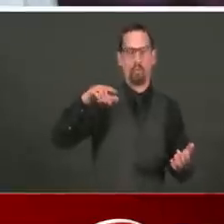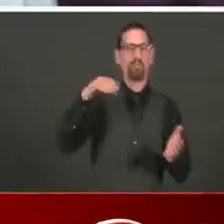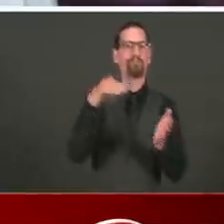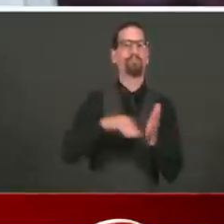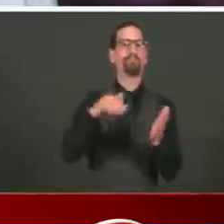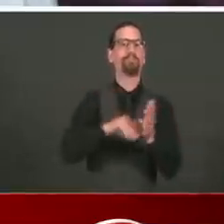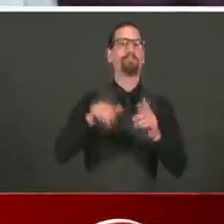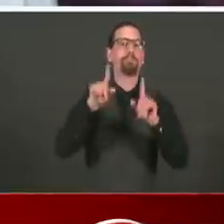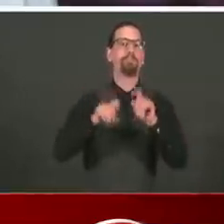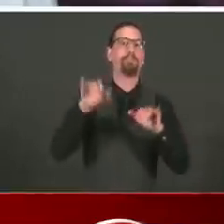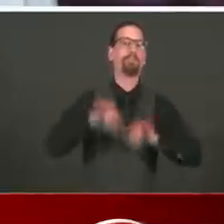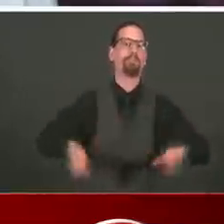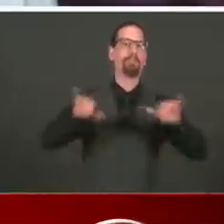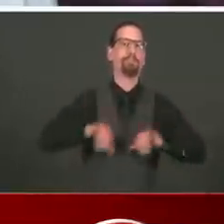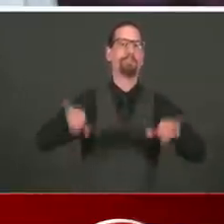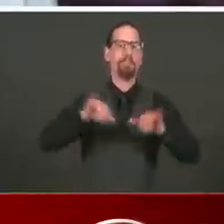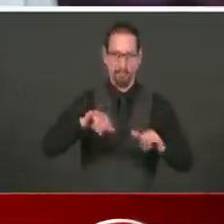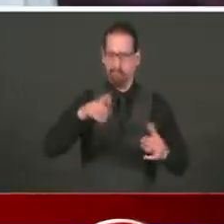scary. So